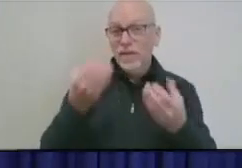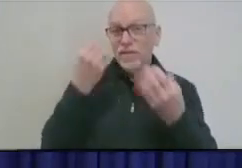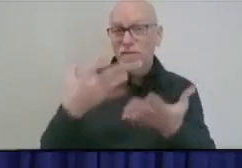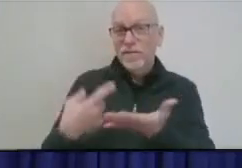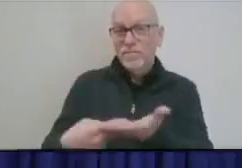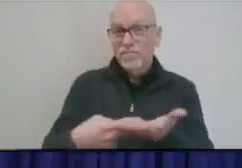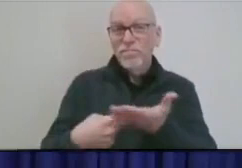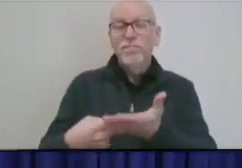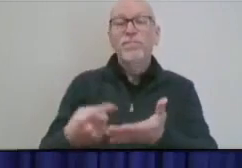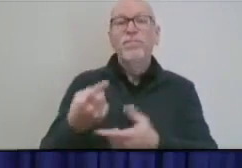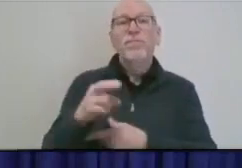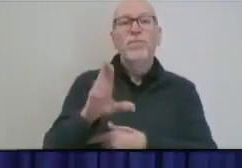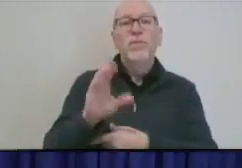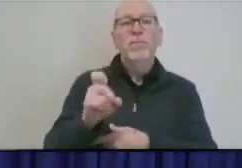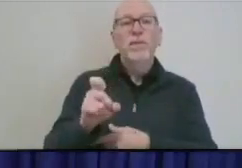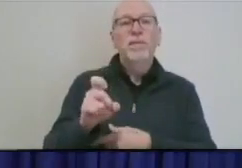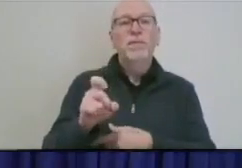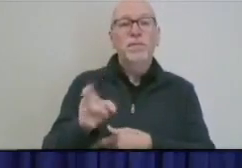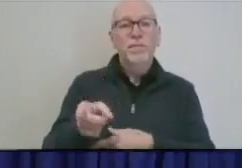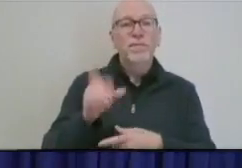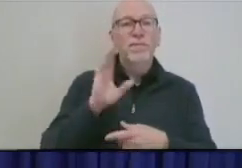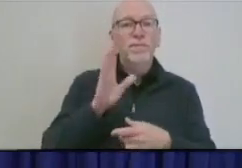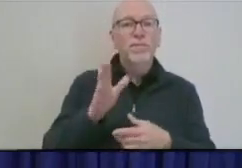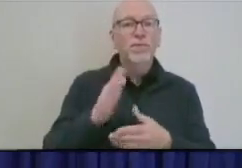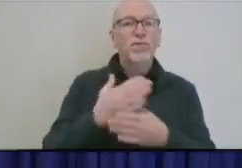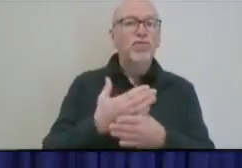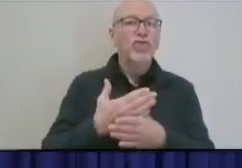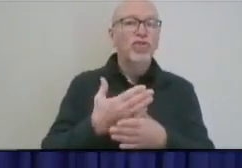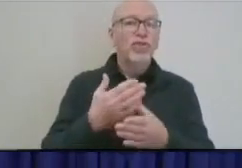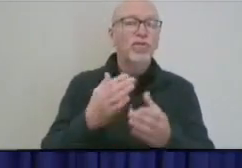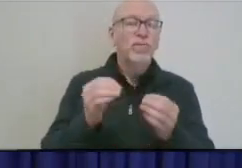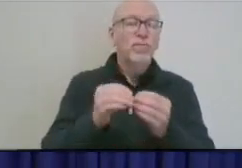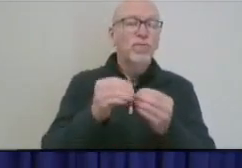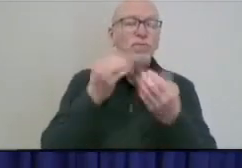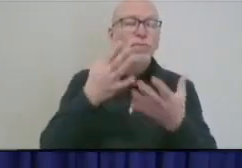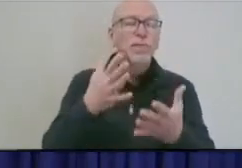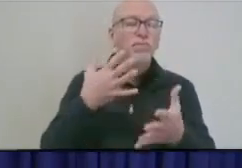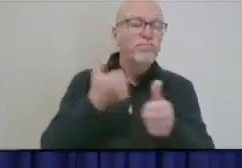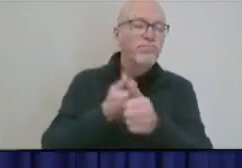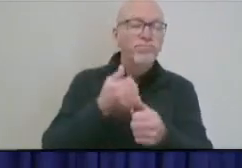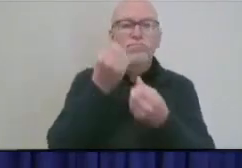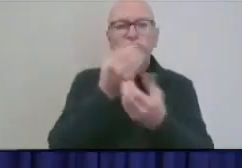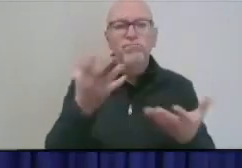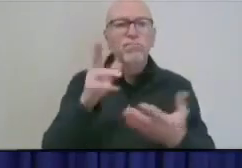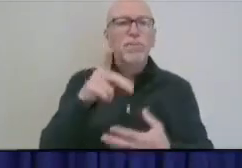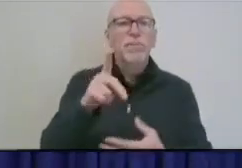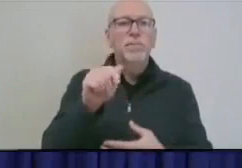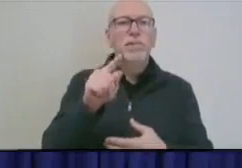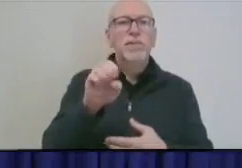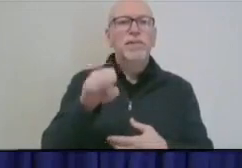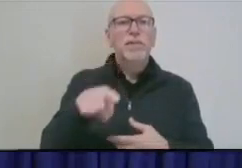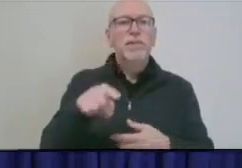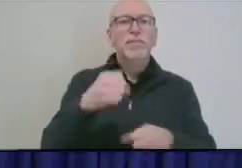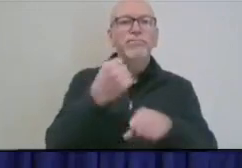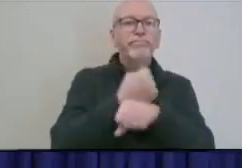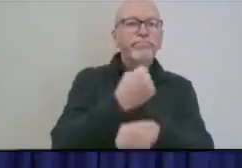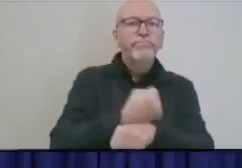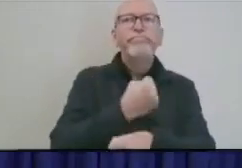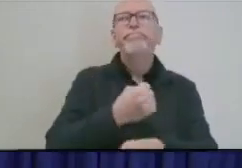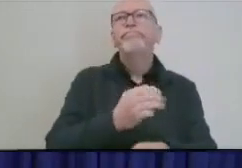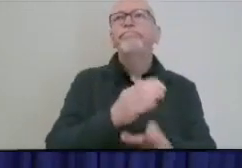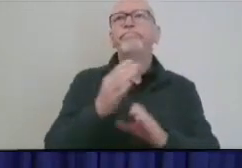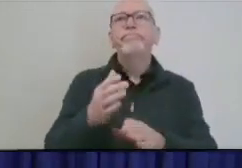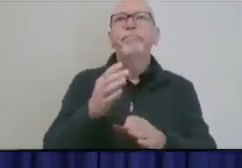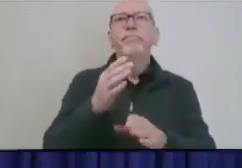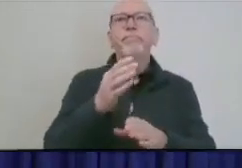Box, you'll share our latest updates, numerically speaking, and our not just the number